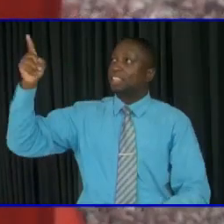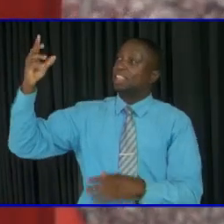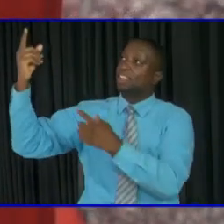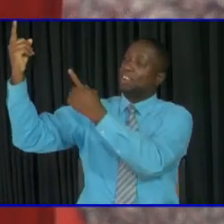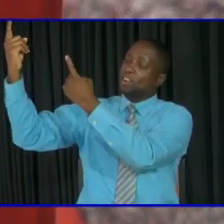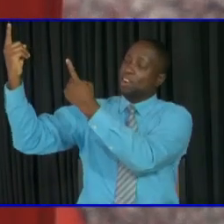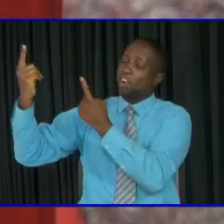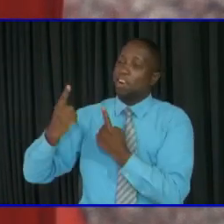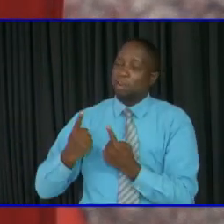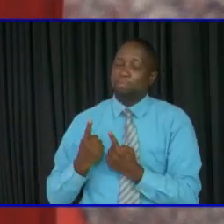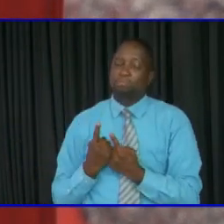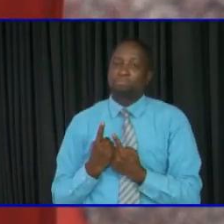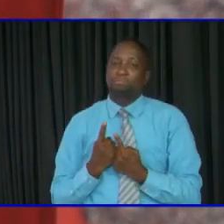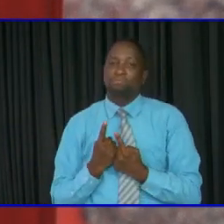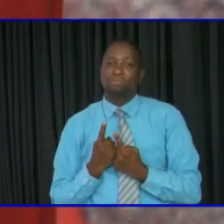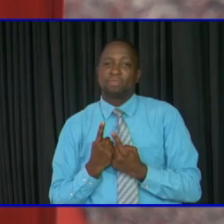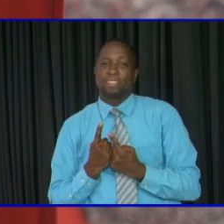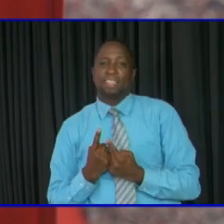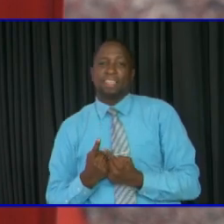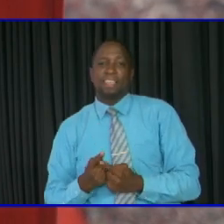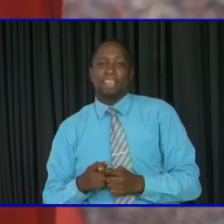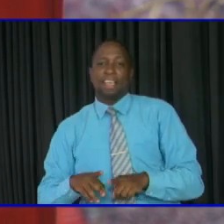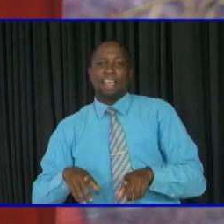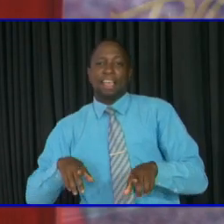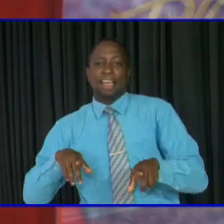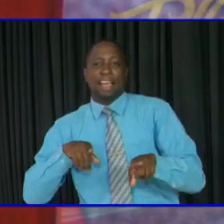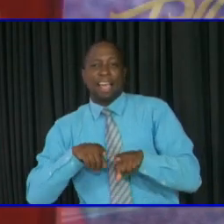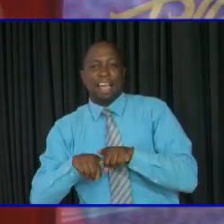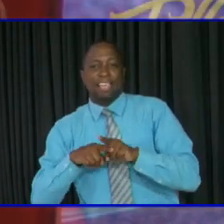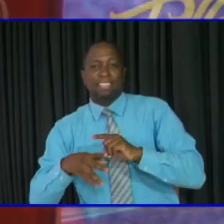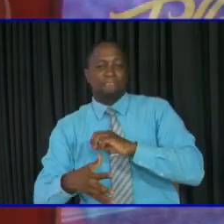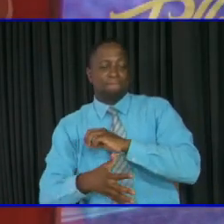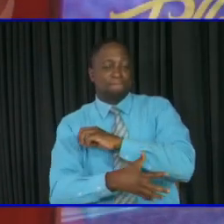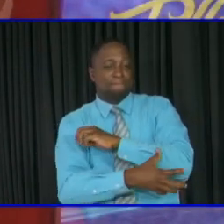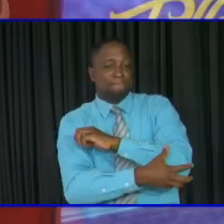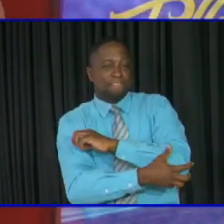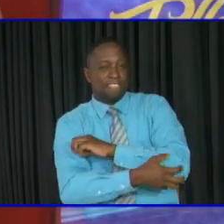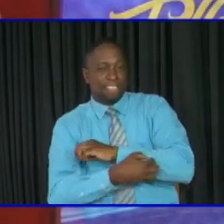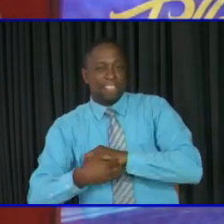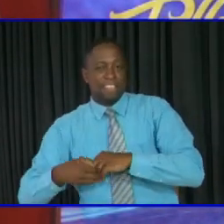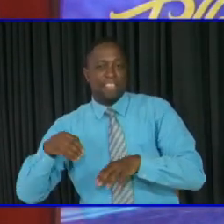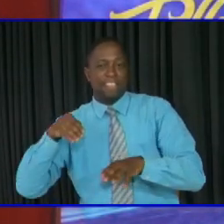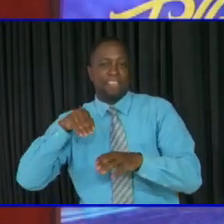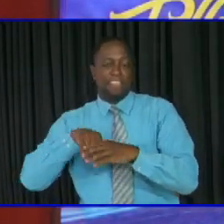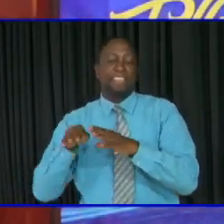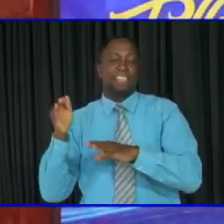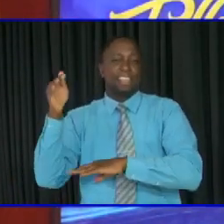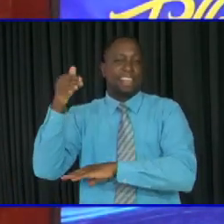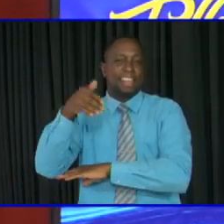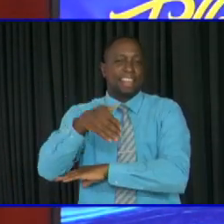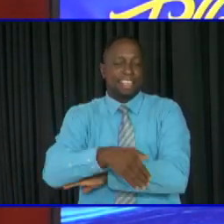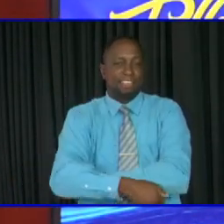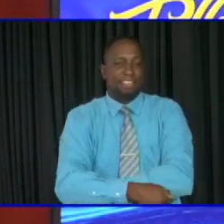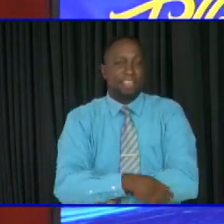all others, a thief in the night.